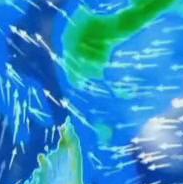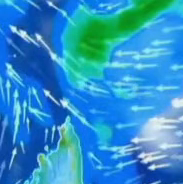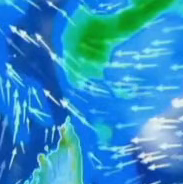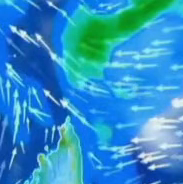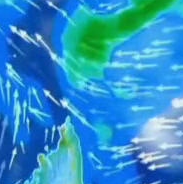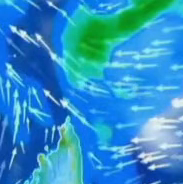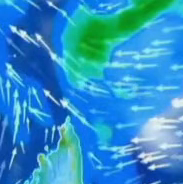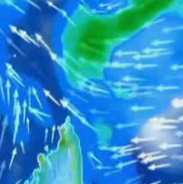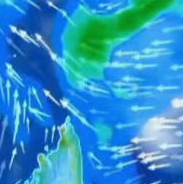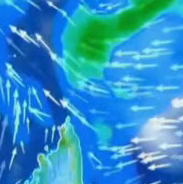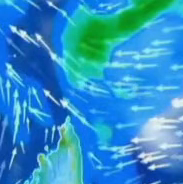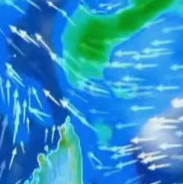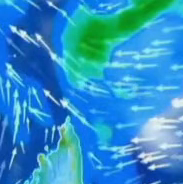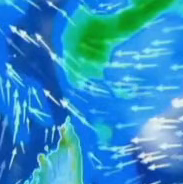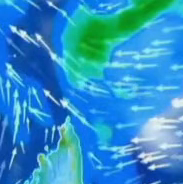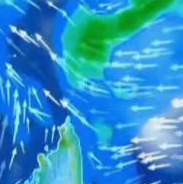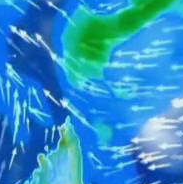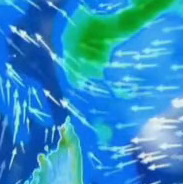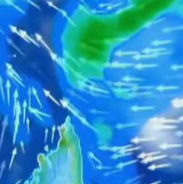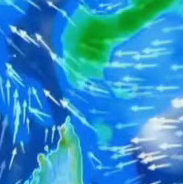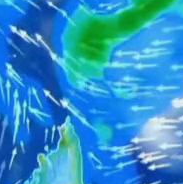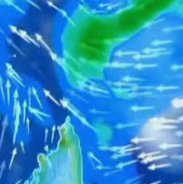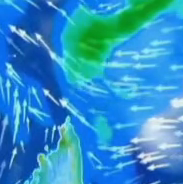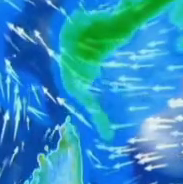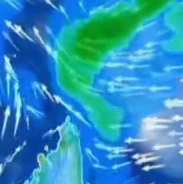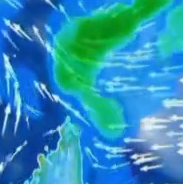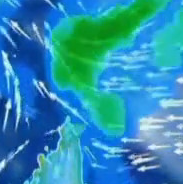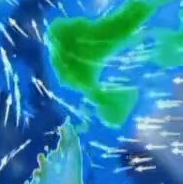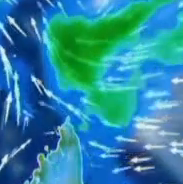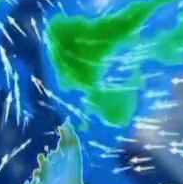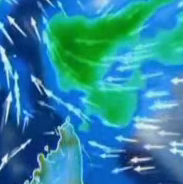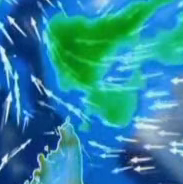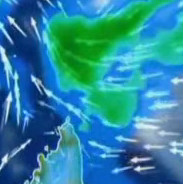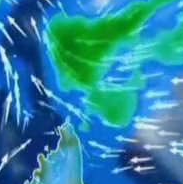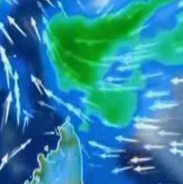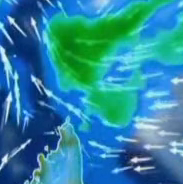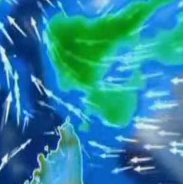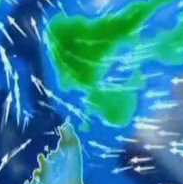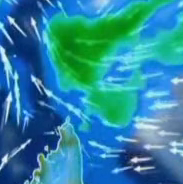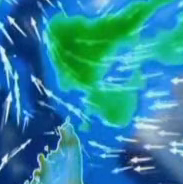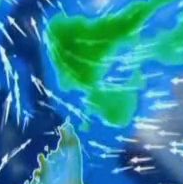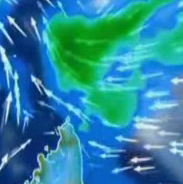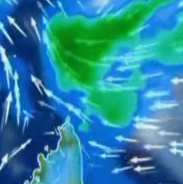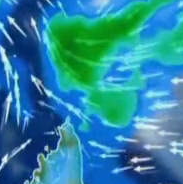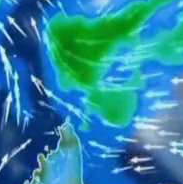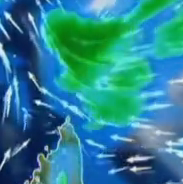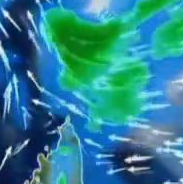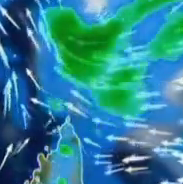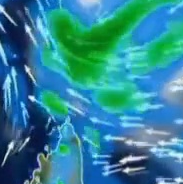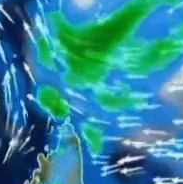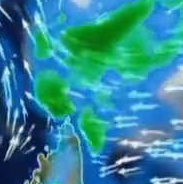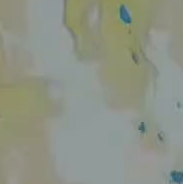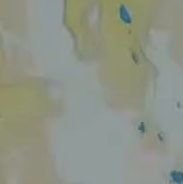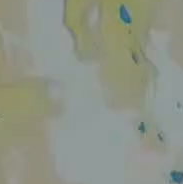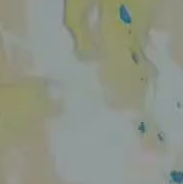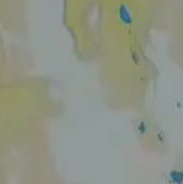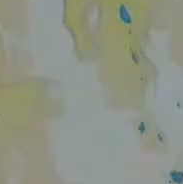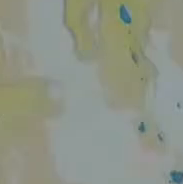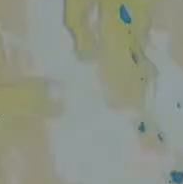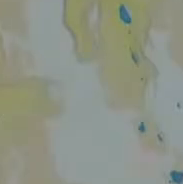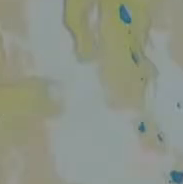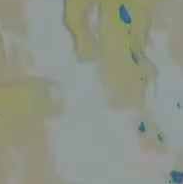with the local effects over Lake Victoria, alongside the mountains we have across the country. We do expect to